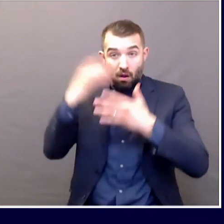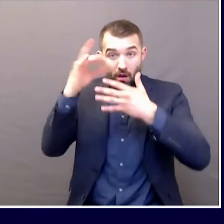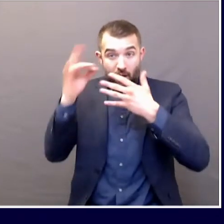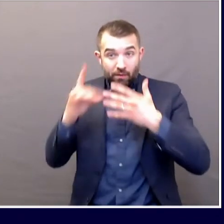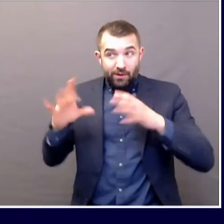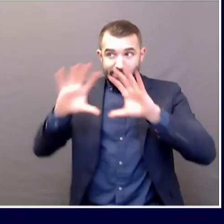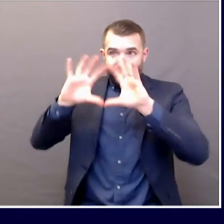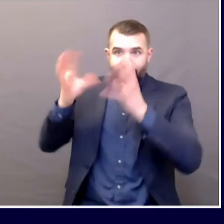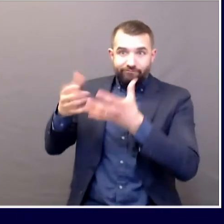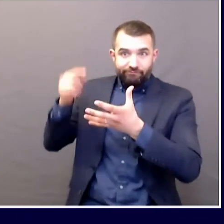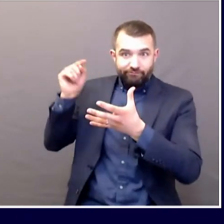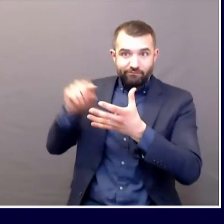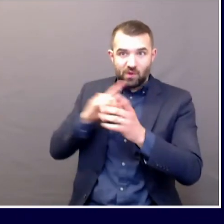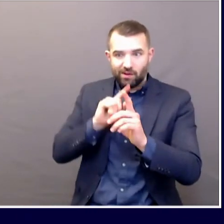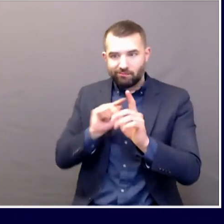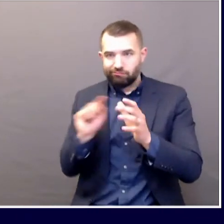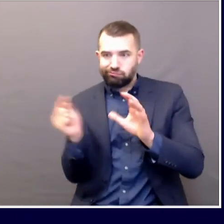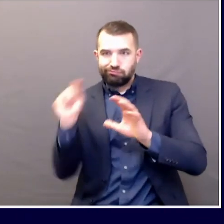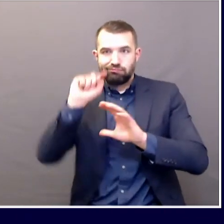a little bit like,